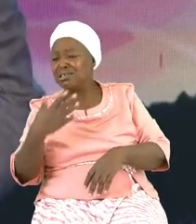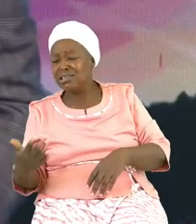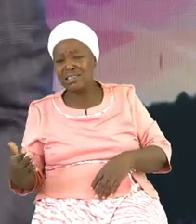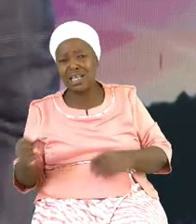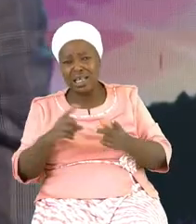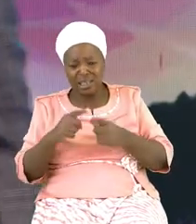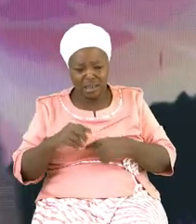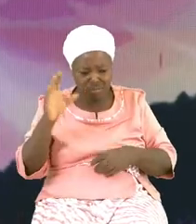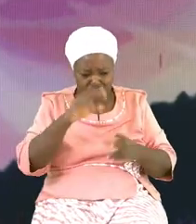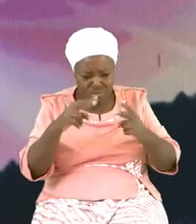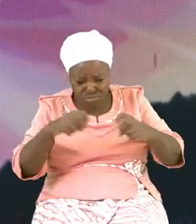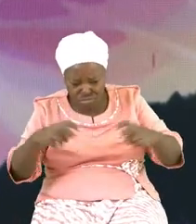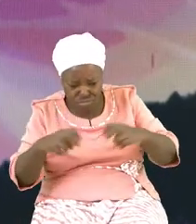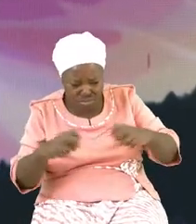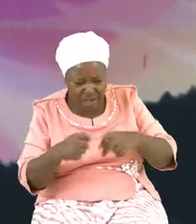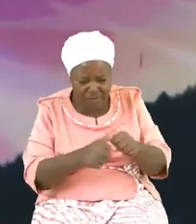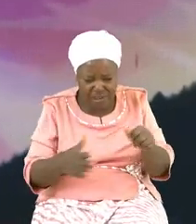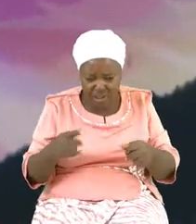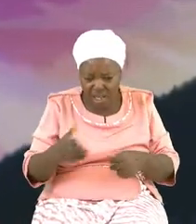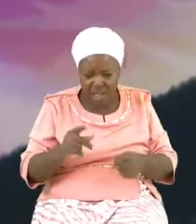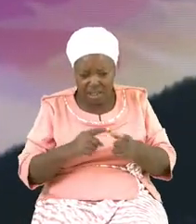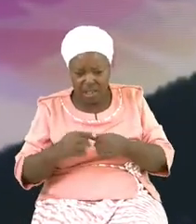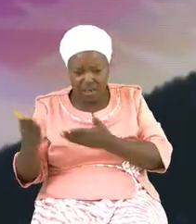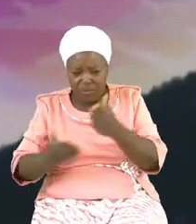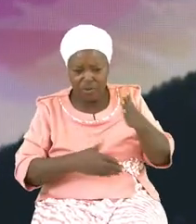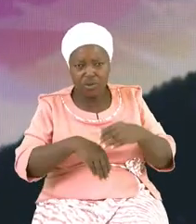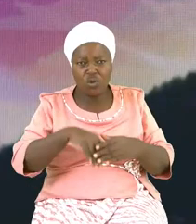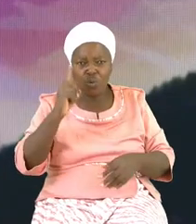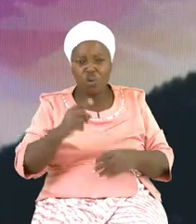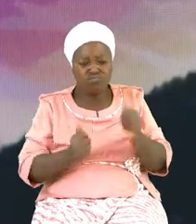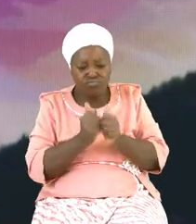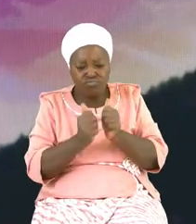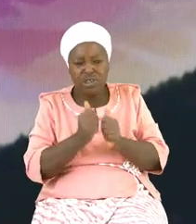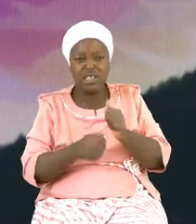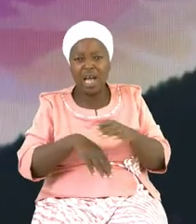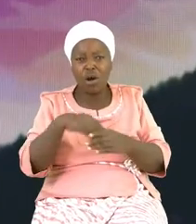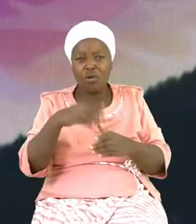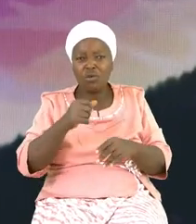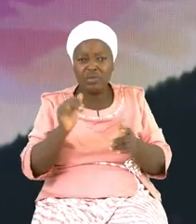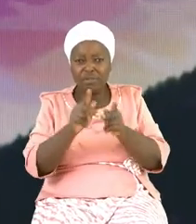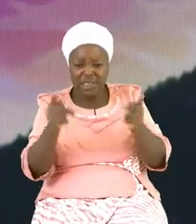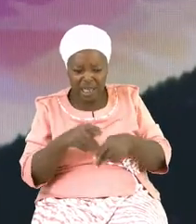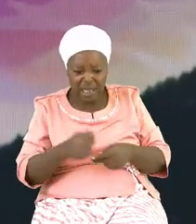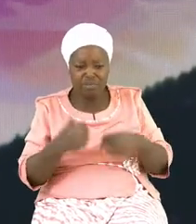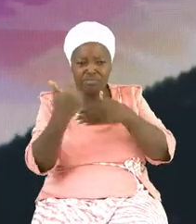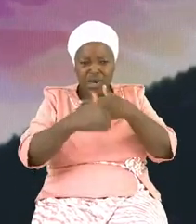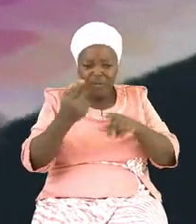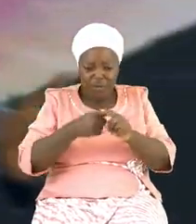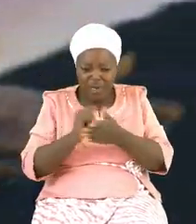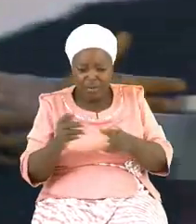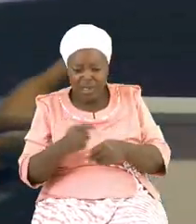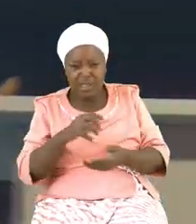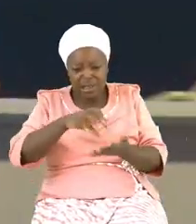searched everything, and he brought a tin of milk, and he brought a loaf of bread, and he bought cake, and